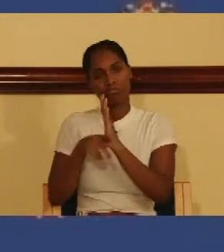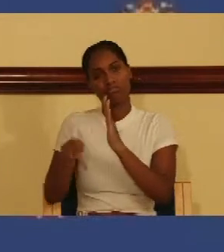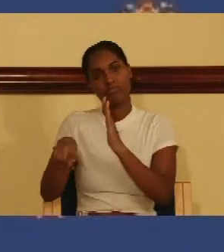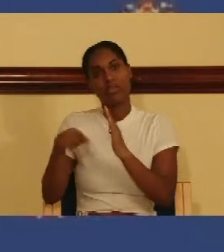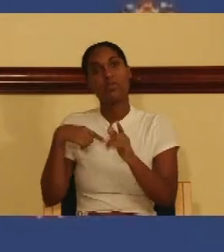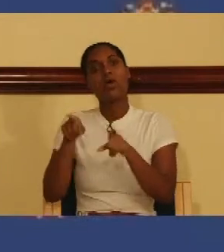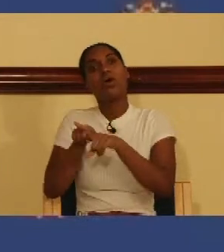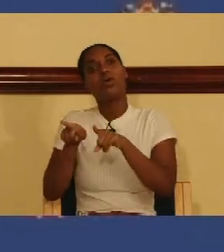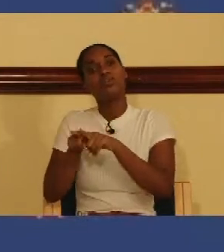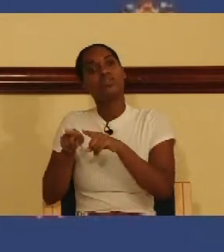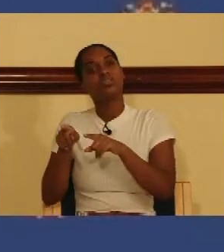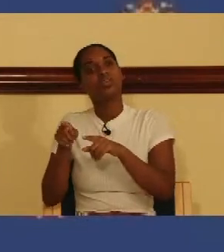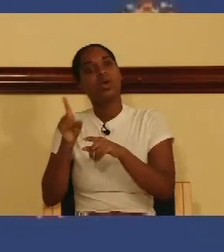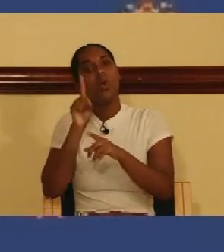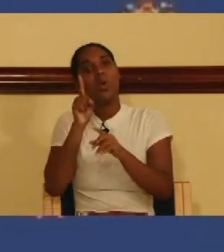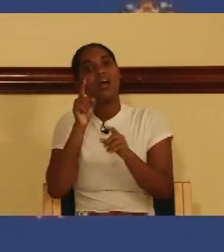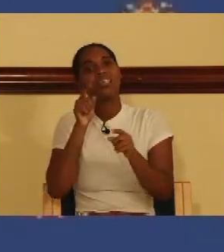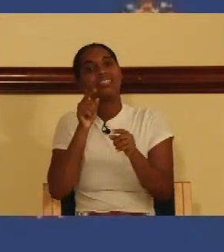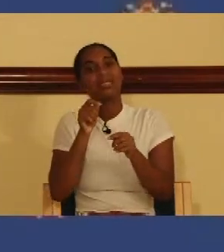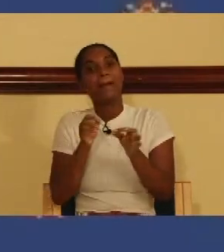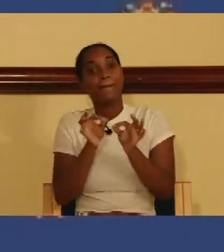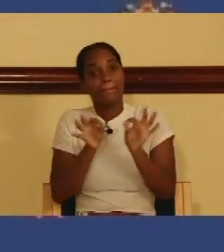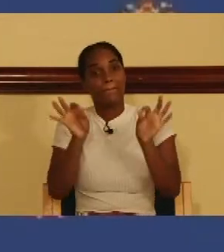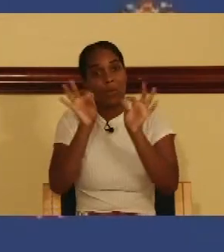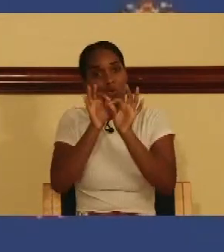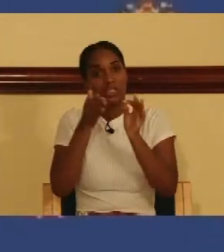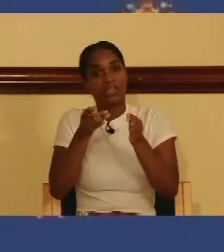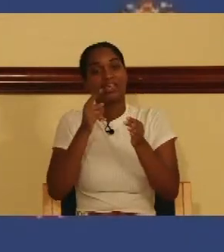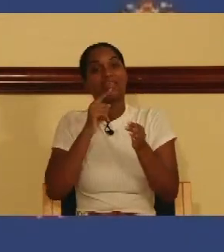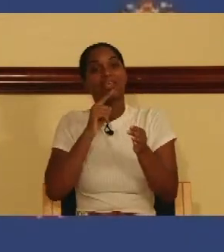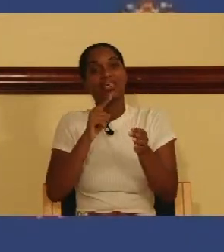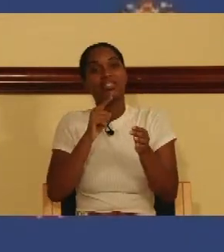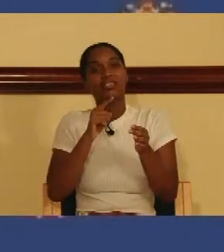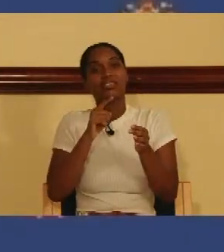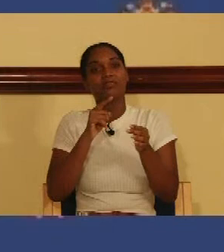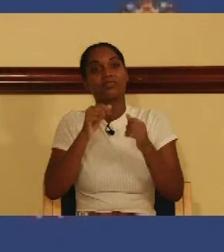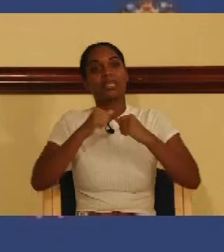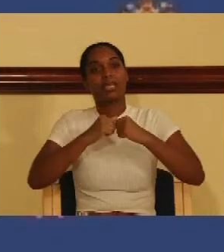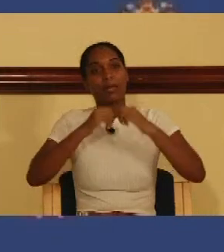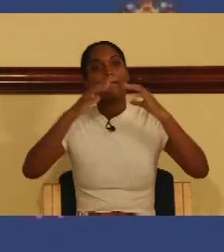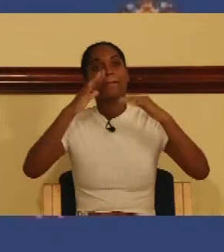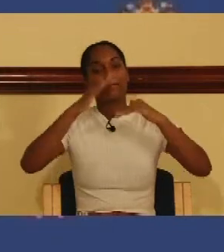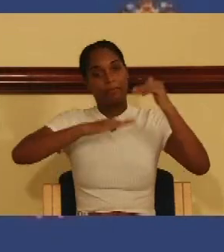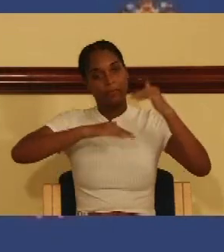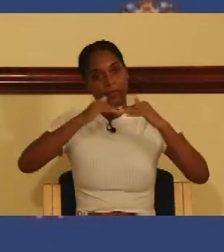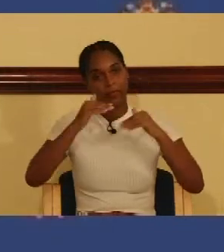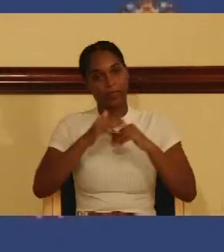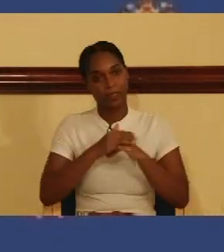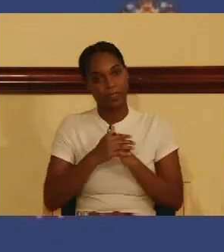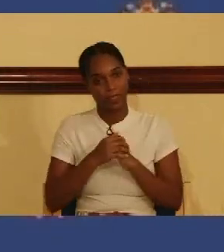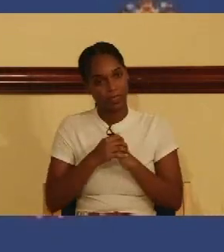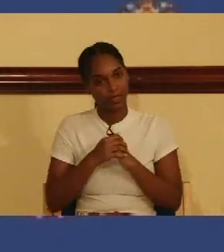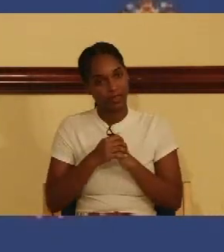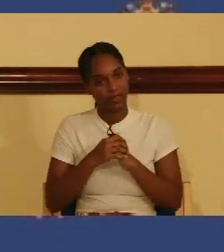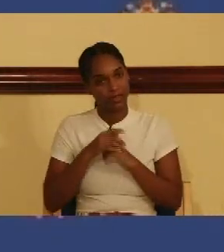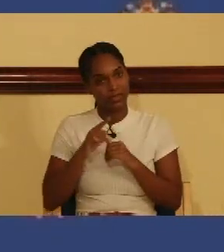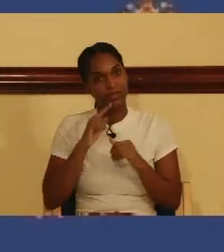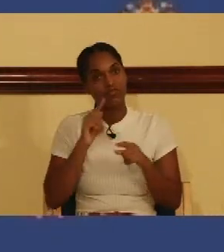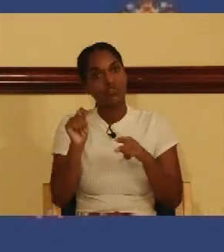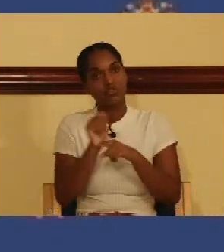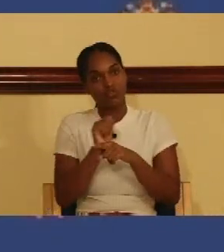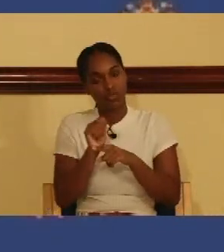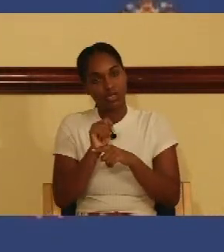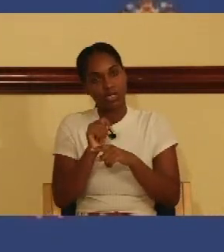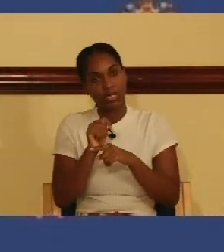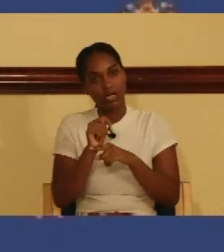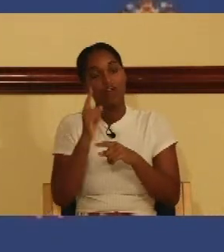doing one critical area is capacity building. So we have 3 teacher training colleges that train special